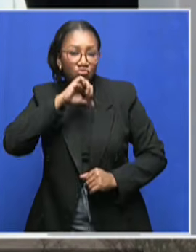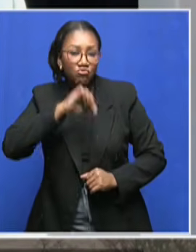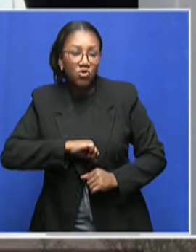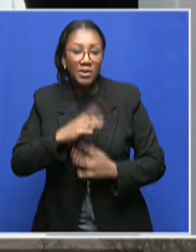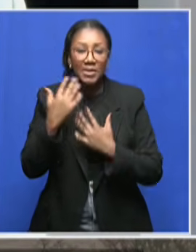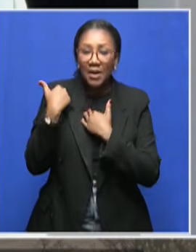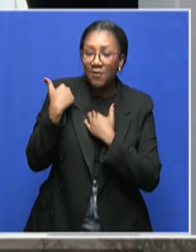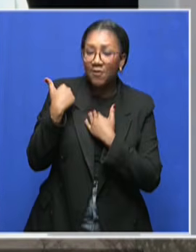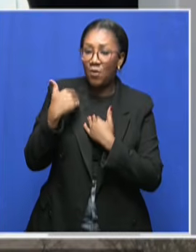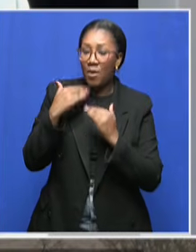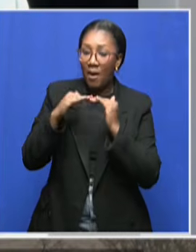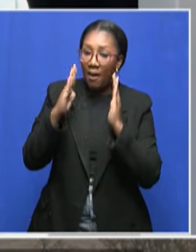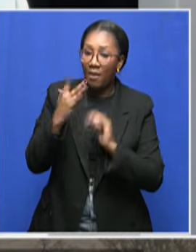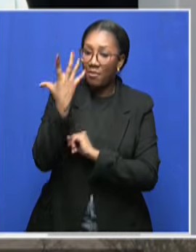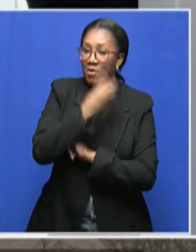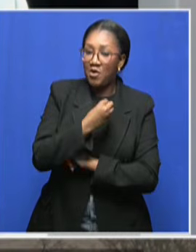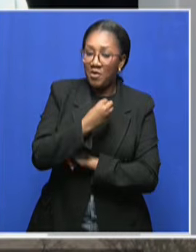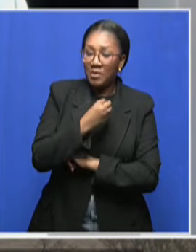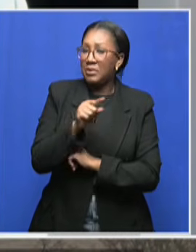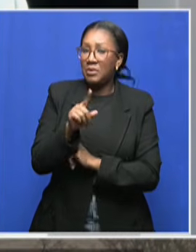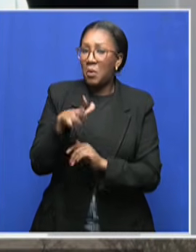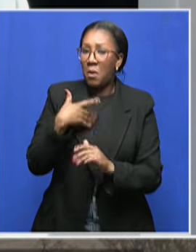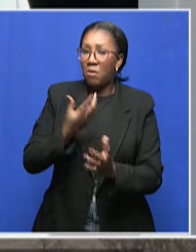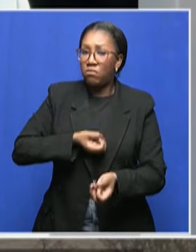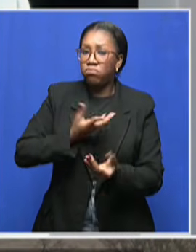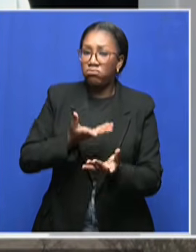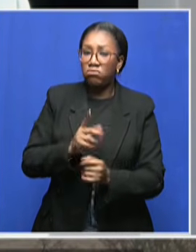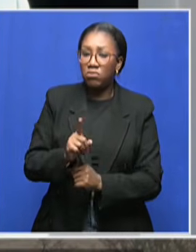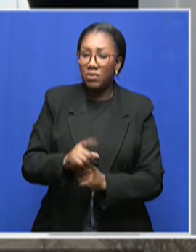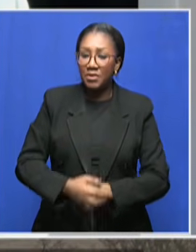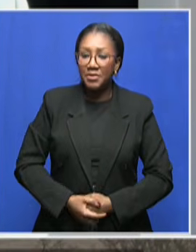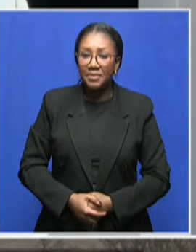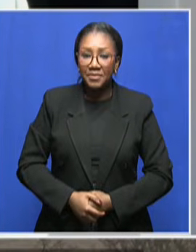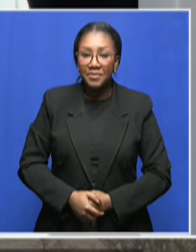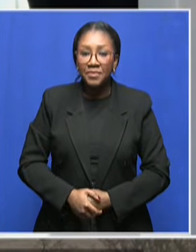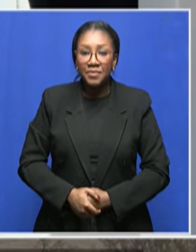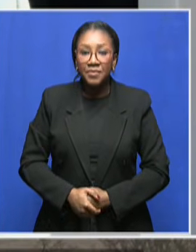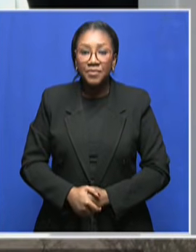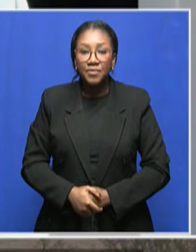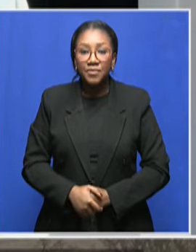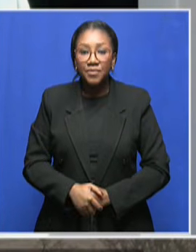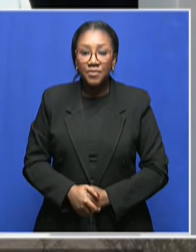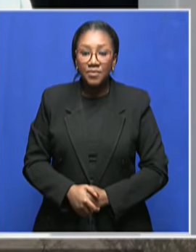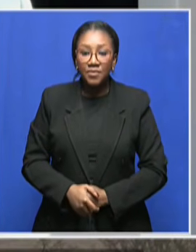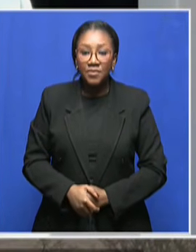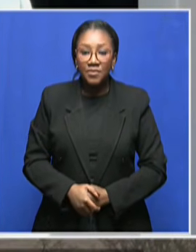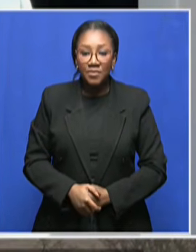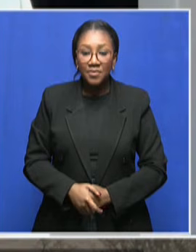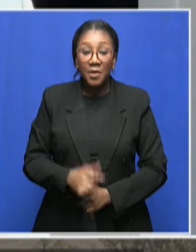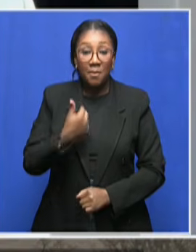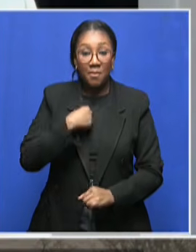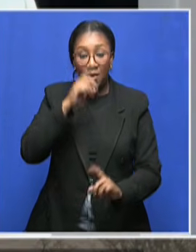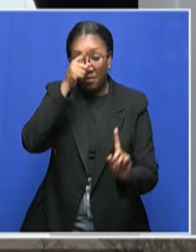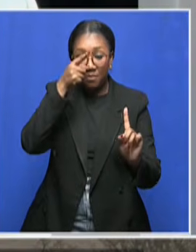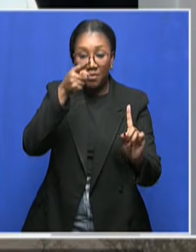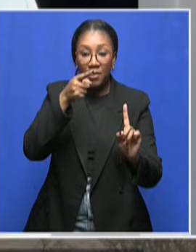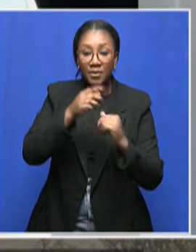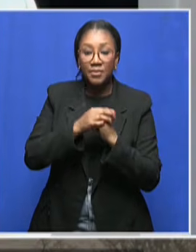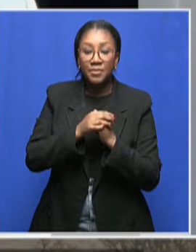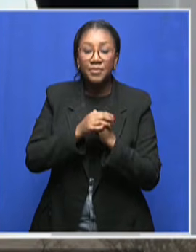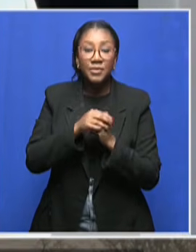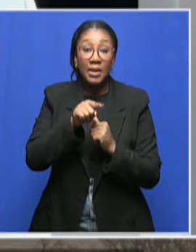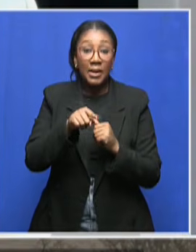safe as well. What do you want to express through that feeling as well? My intention is not to create